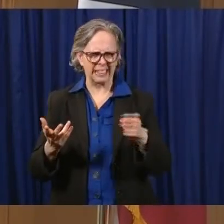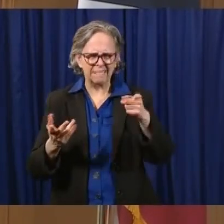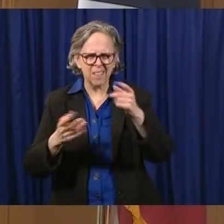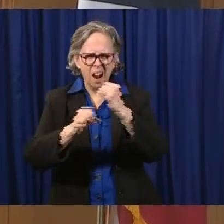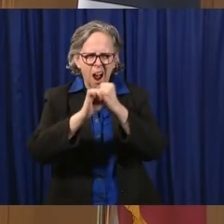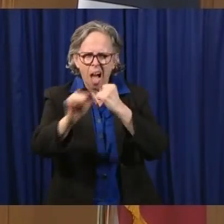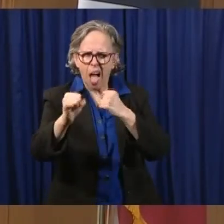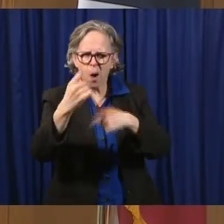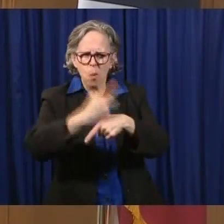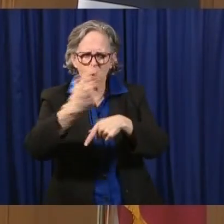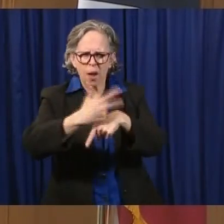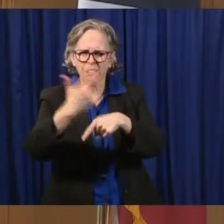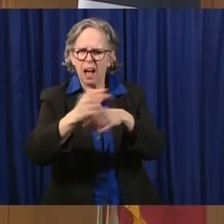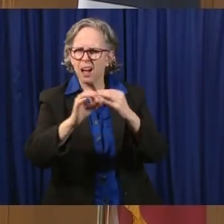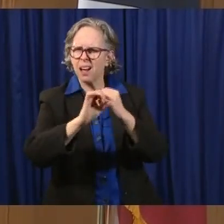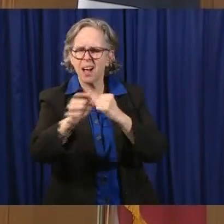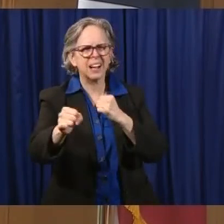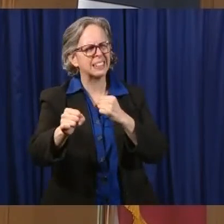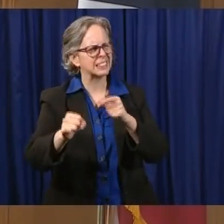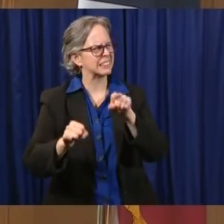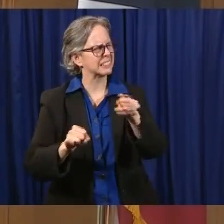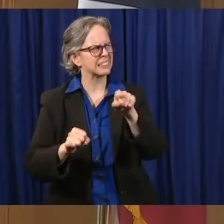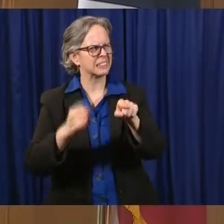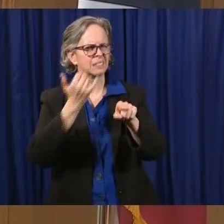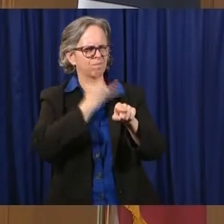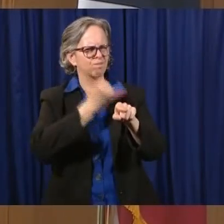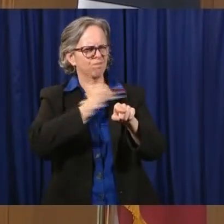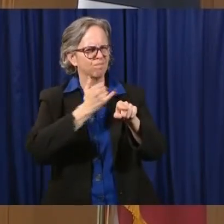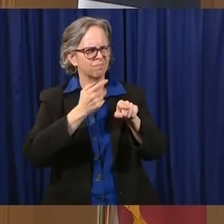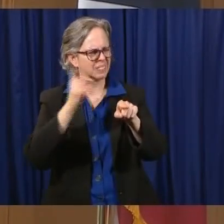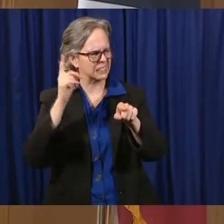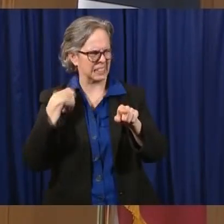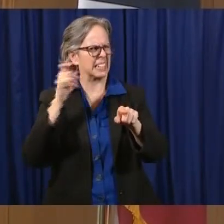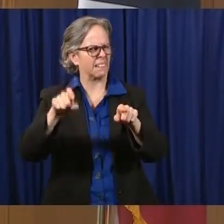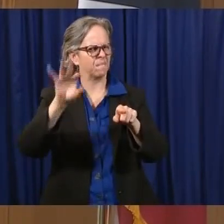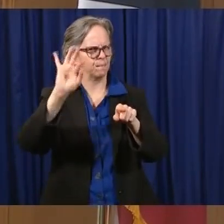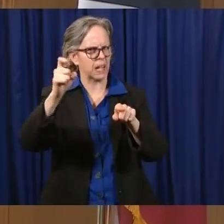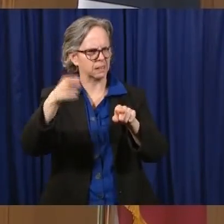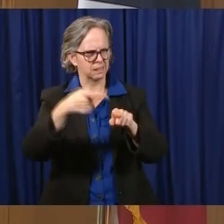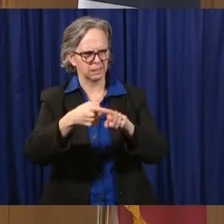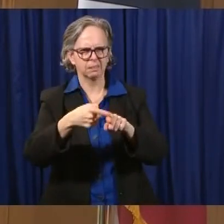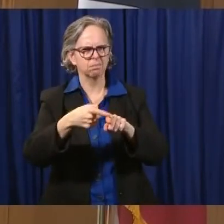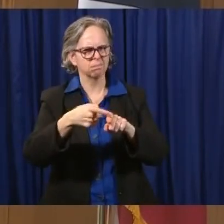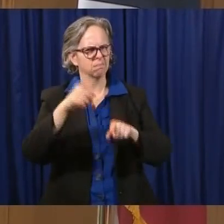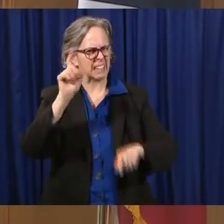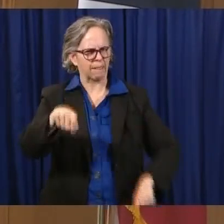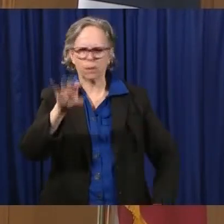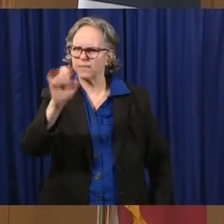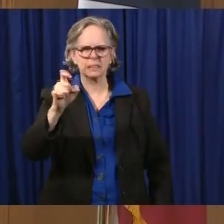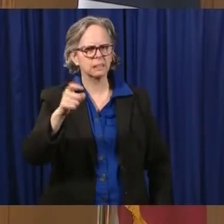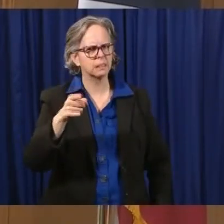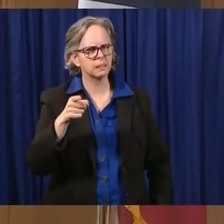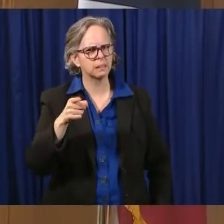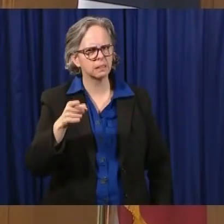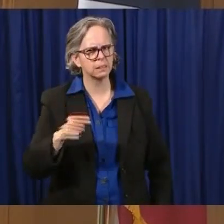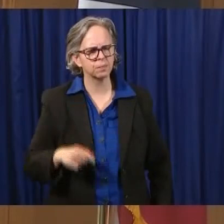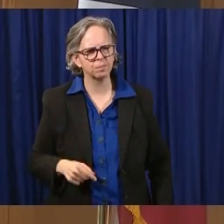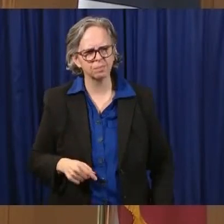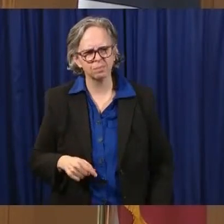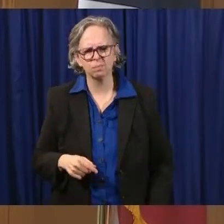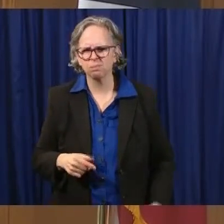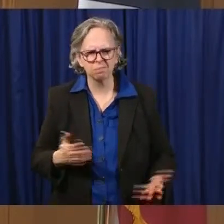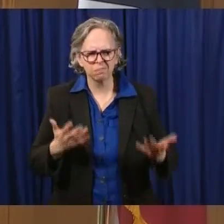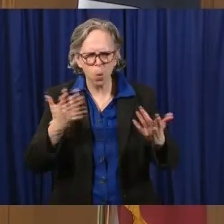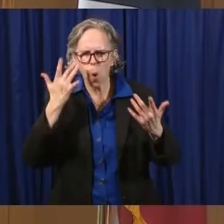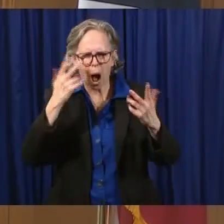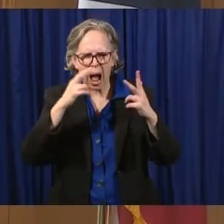that sample is taken and it's not getting back quickly, there's something wrong. And we would love to know about it and try to